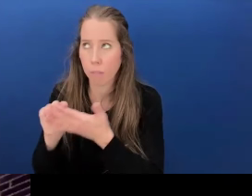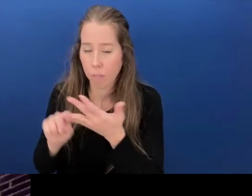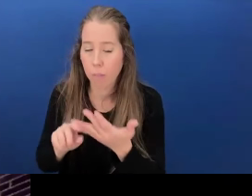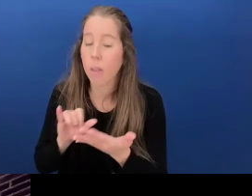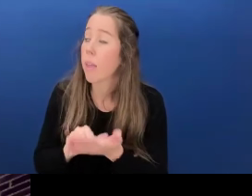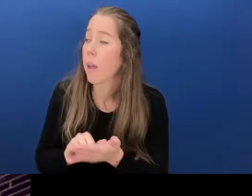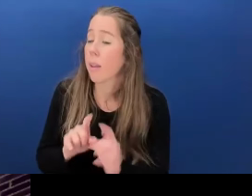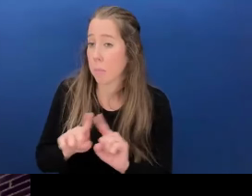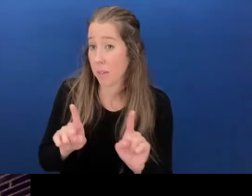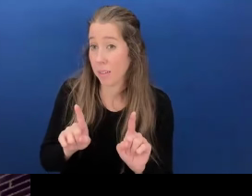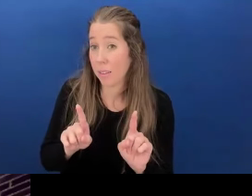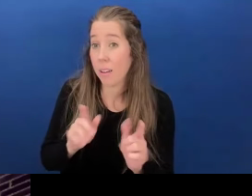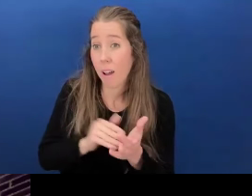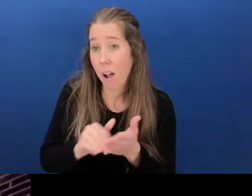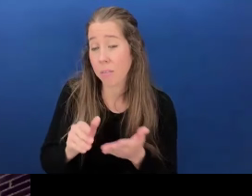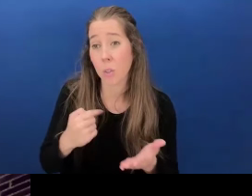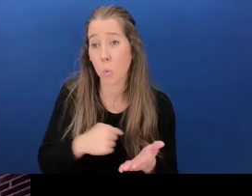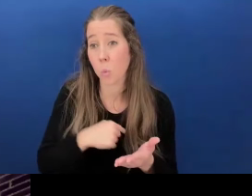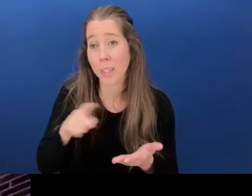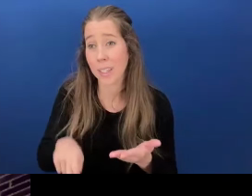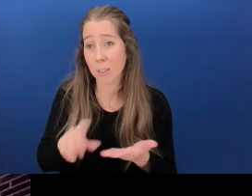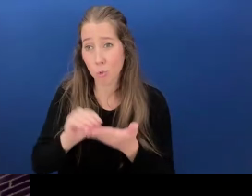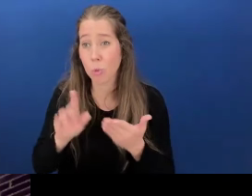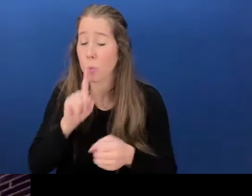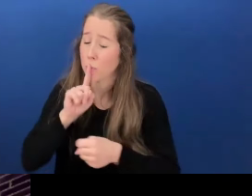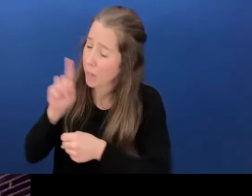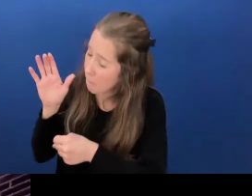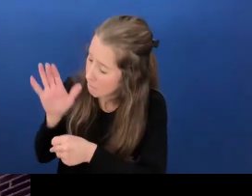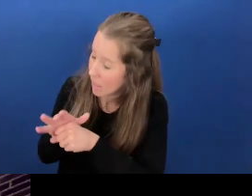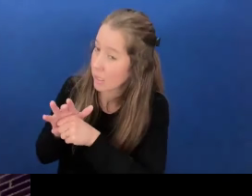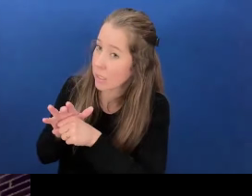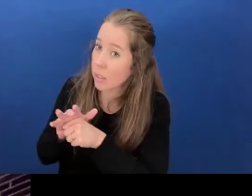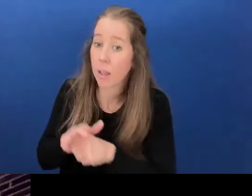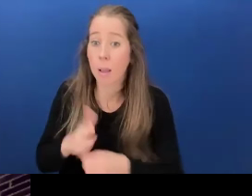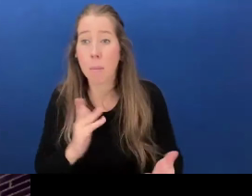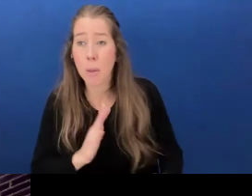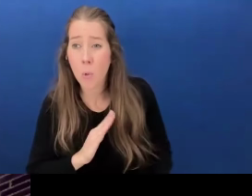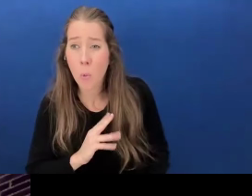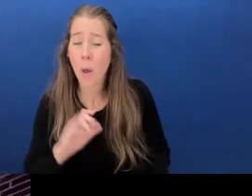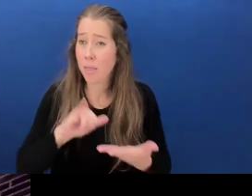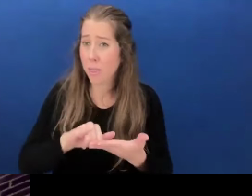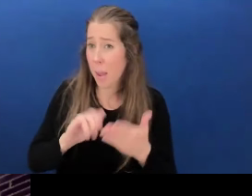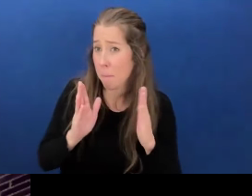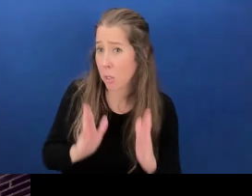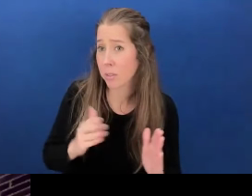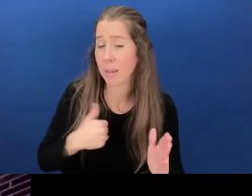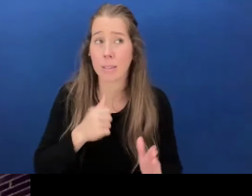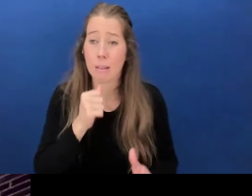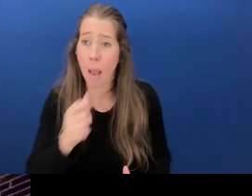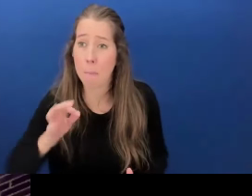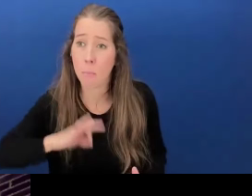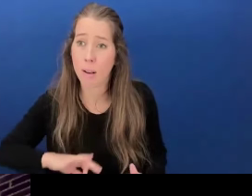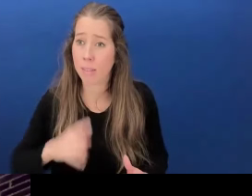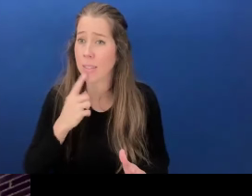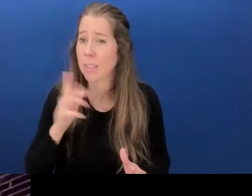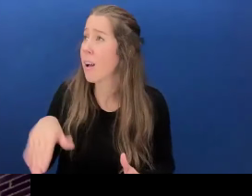times, you know, we need commitments from students because it could be really cool. You know, you maybe have this person who's running a nonprofit that says, we would really